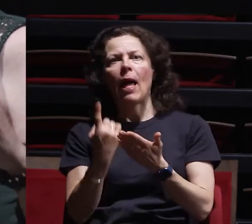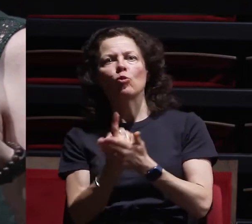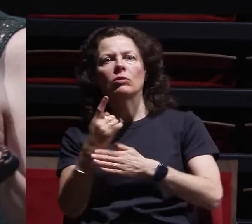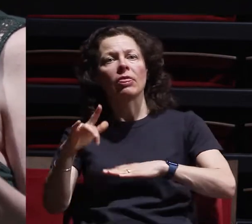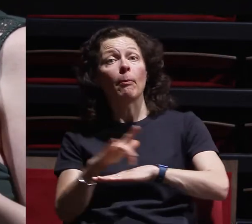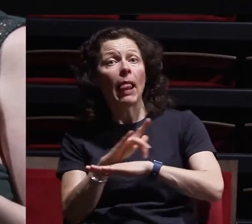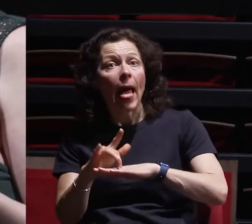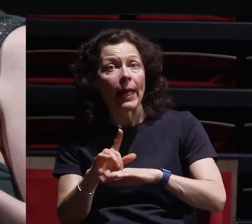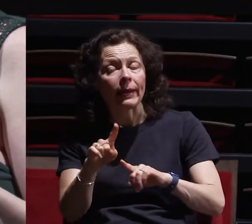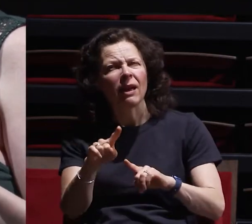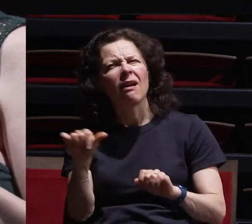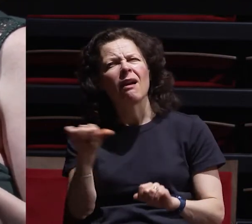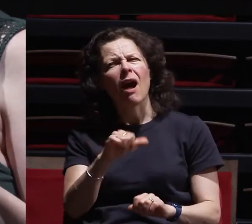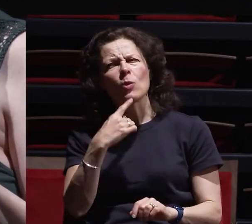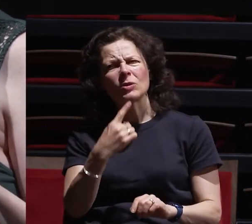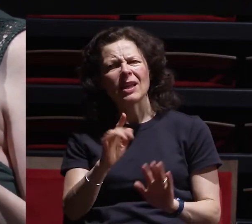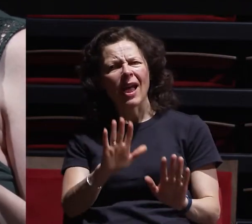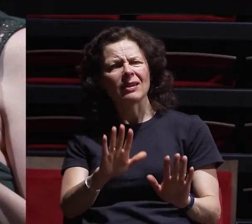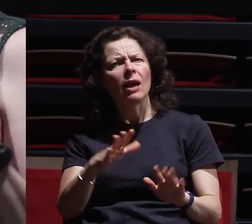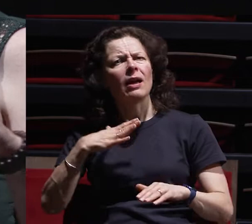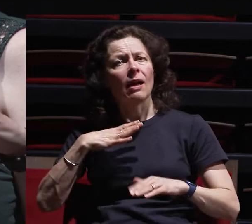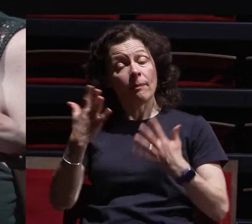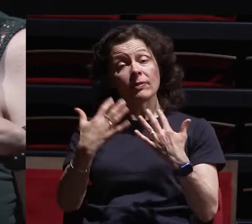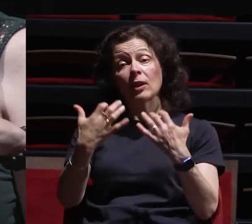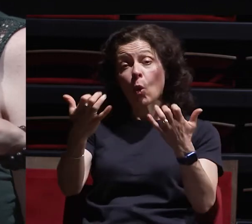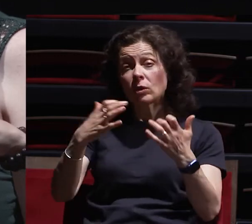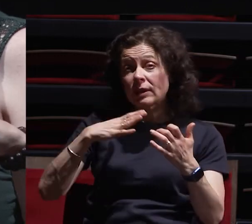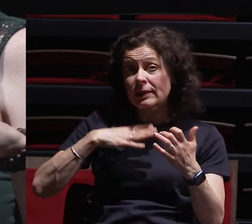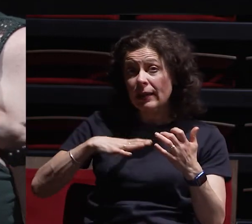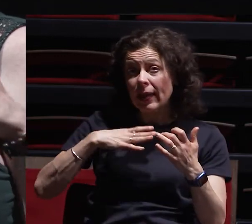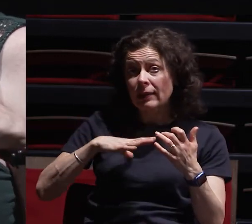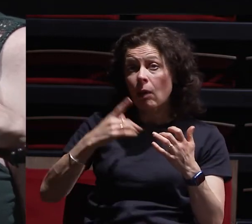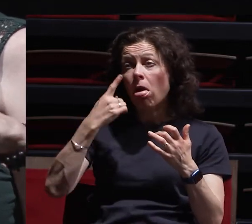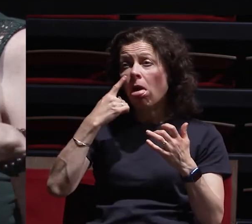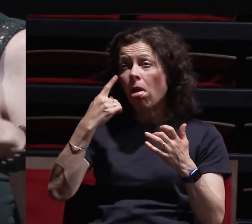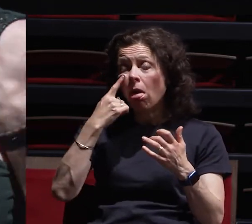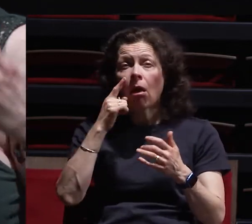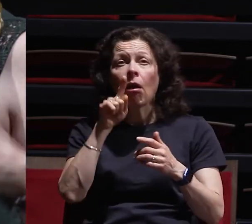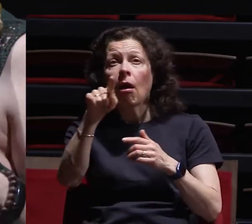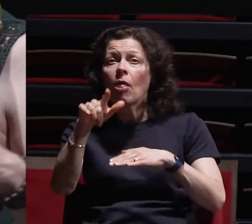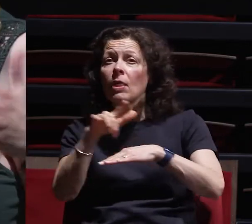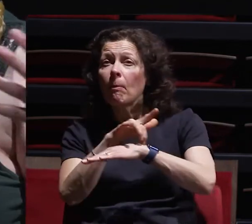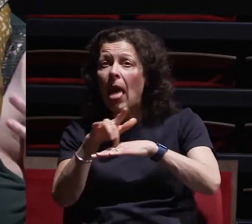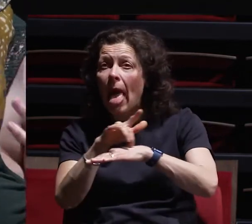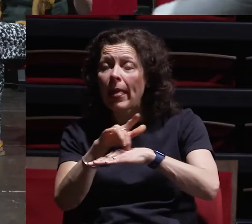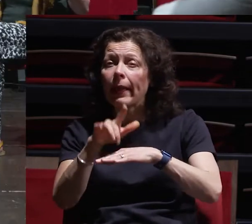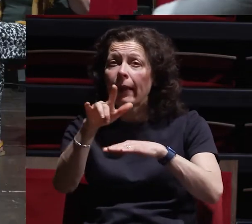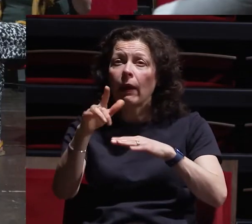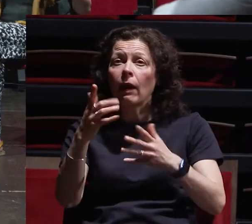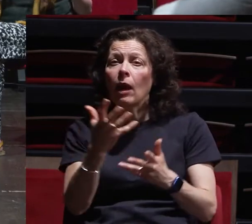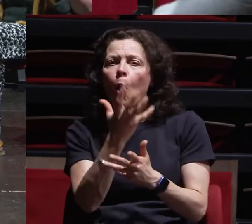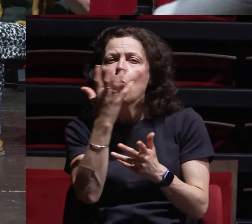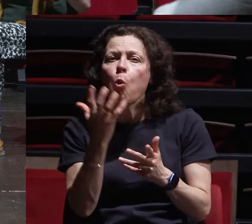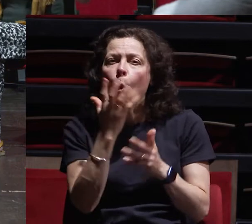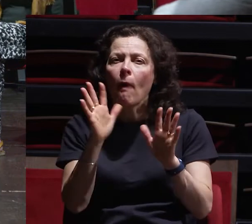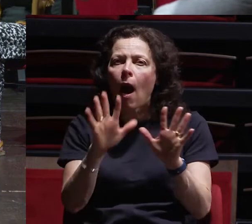play, I would argue that you should give the audience a little bit of time to get to know the world potentially before